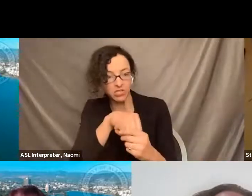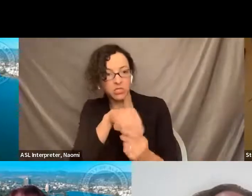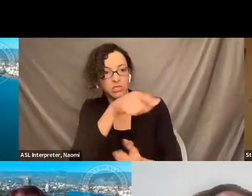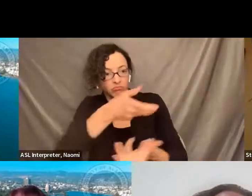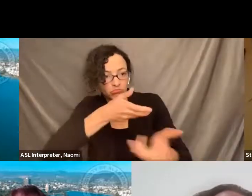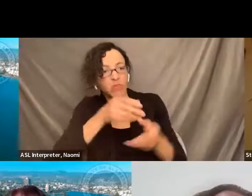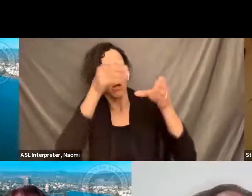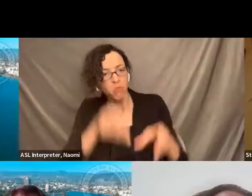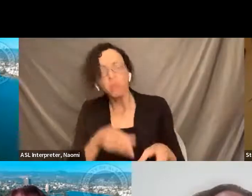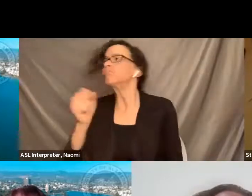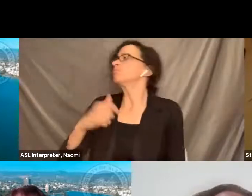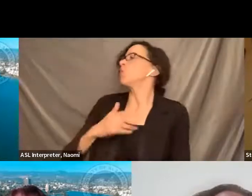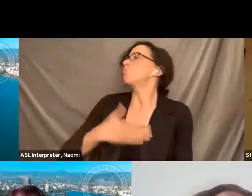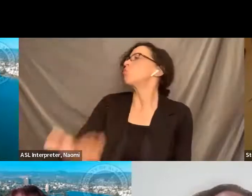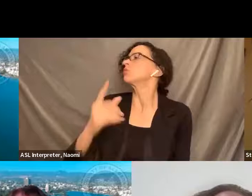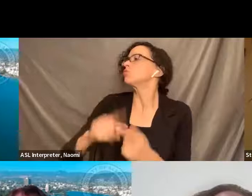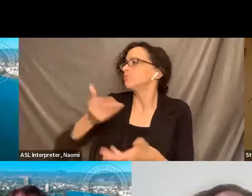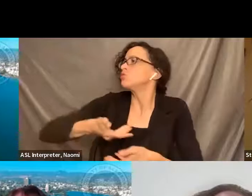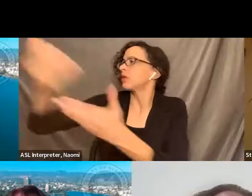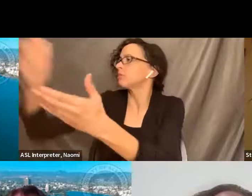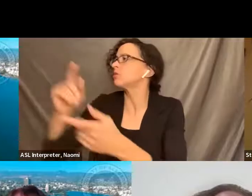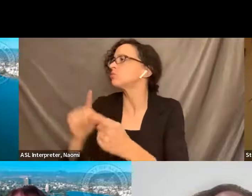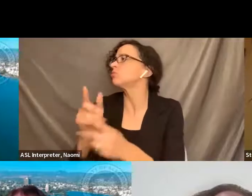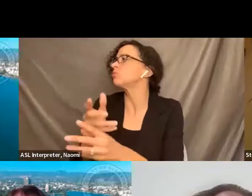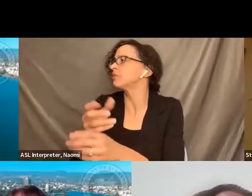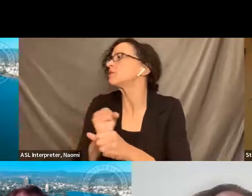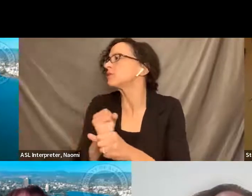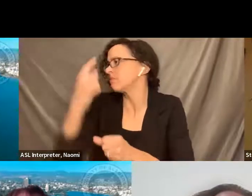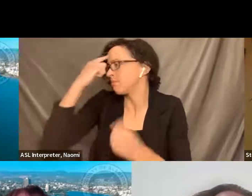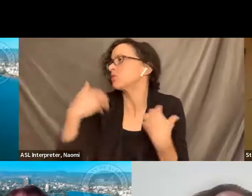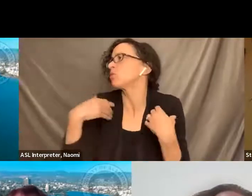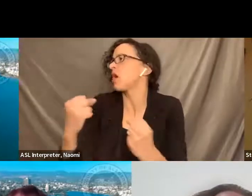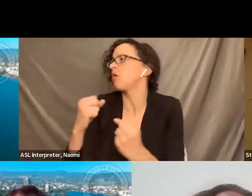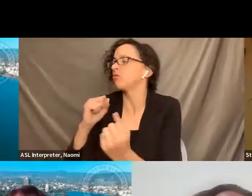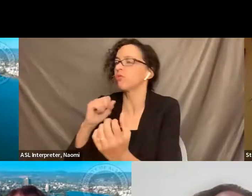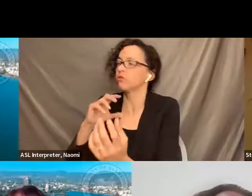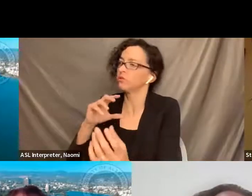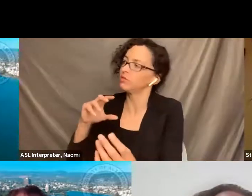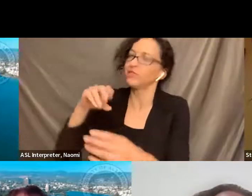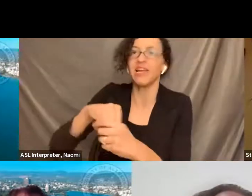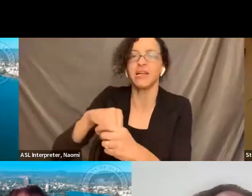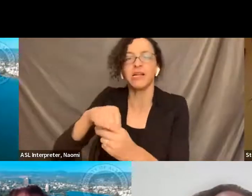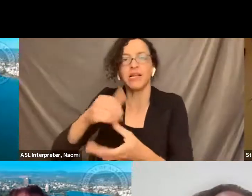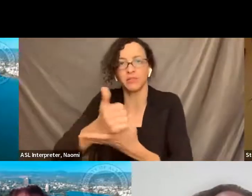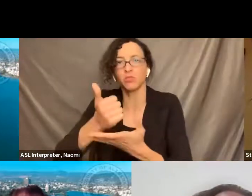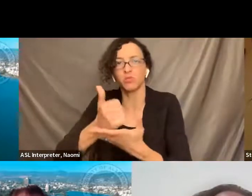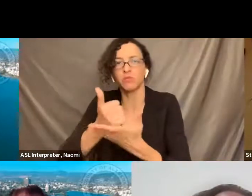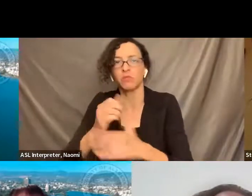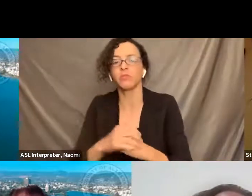to be transported to receive a mental health intervention. And we